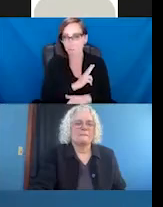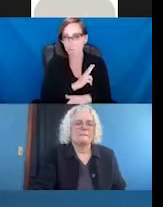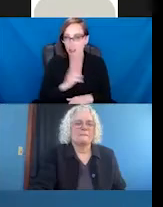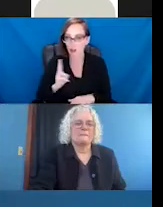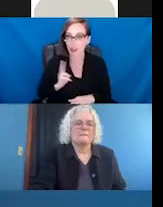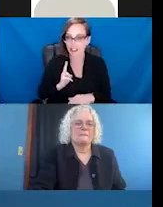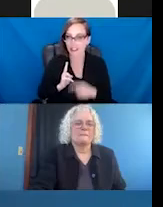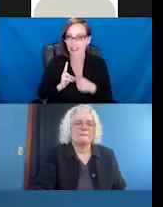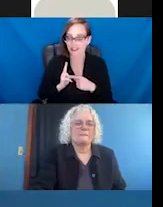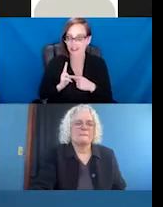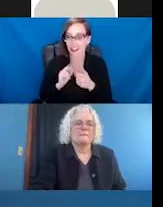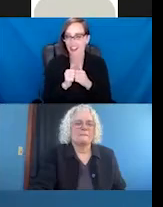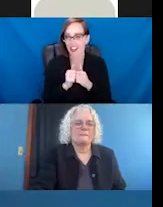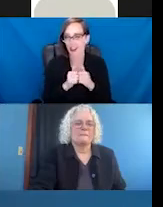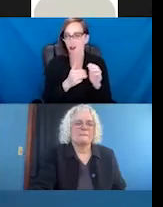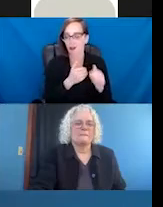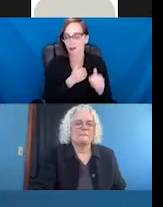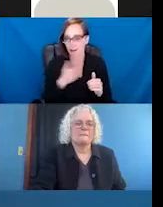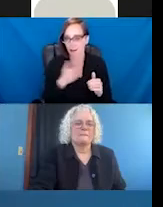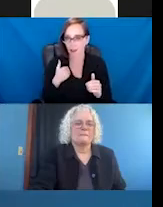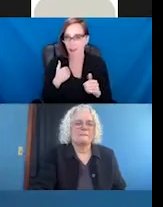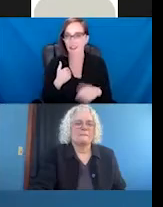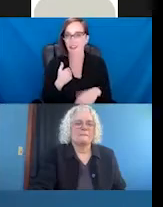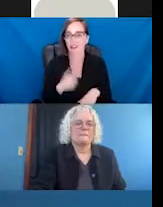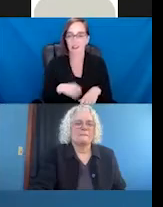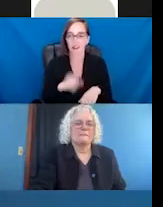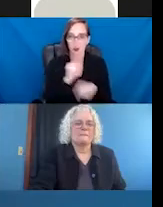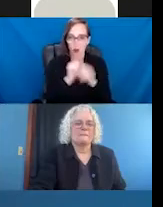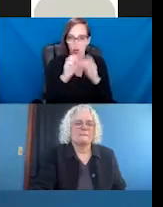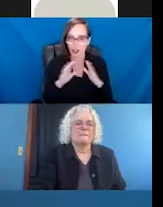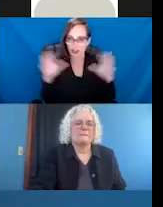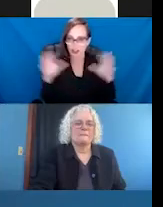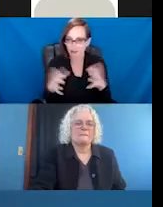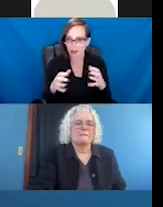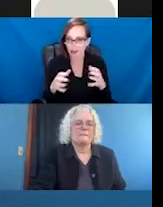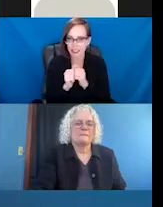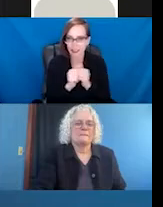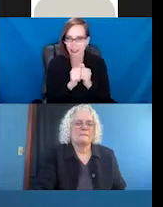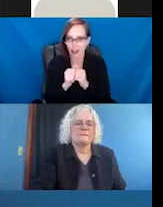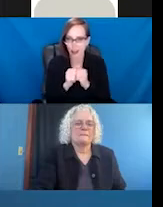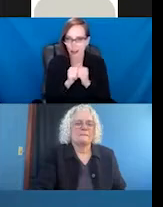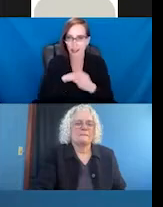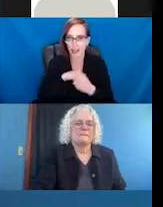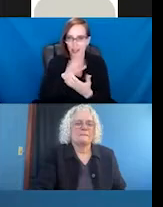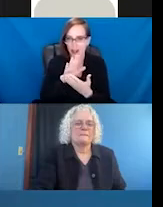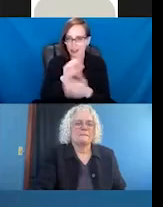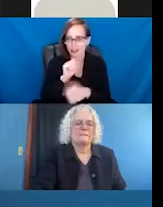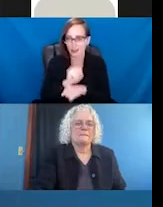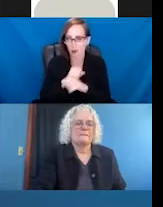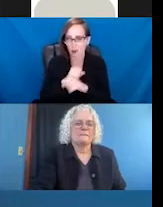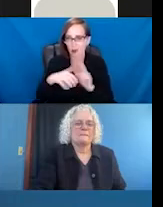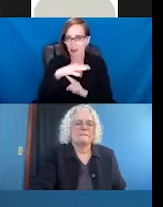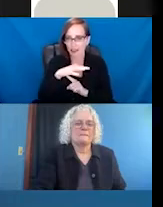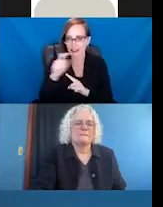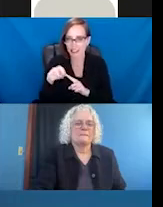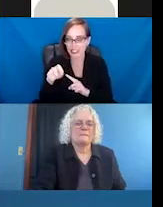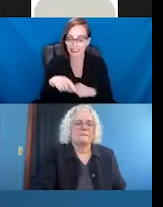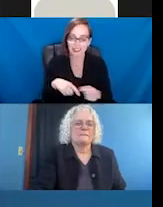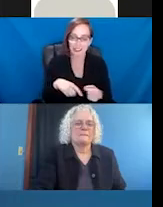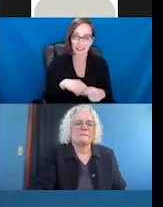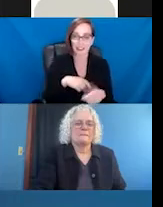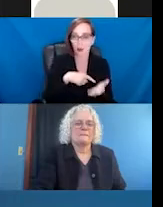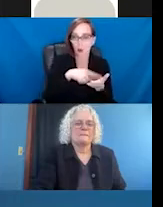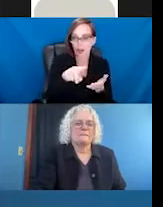which members, a lot of workers can come together and address their workplace needs and over wages, benefits, working conditions with